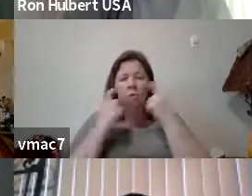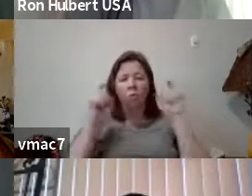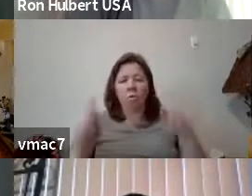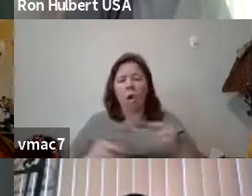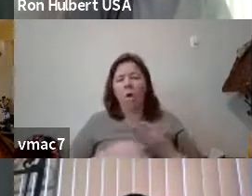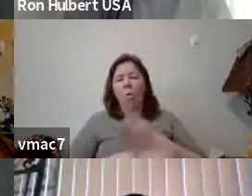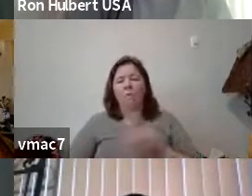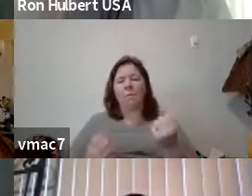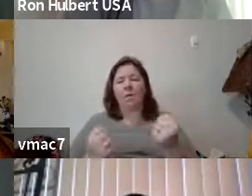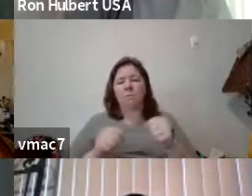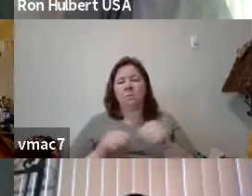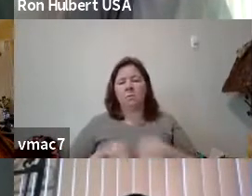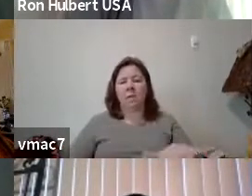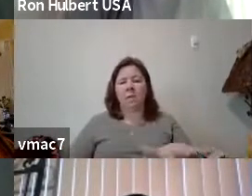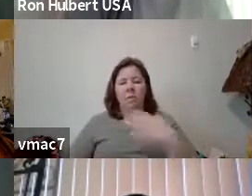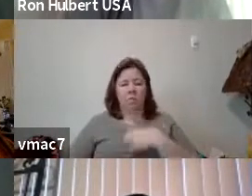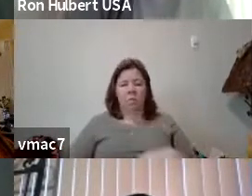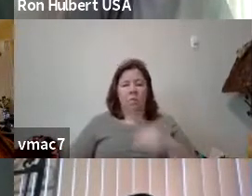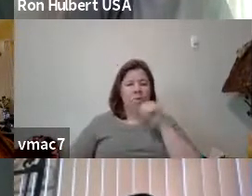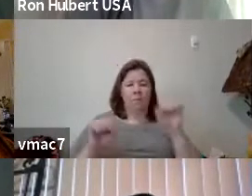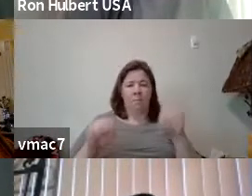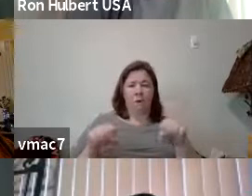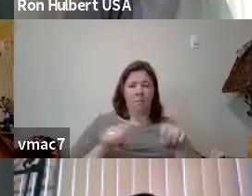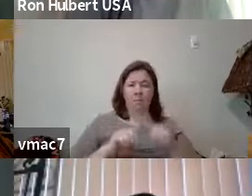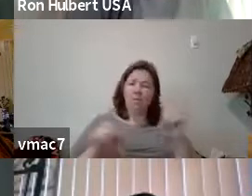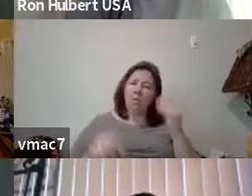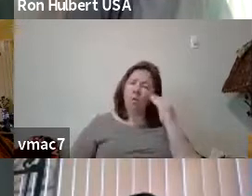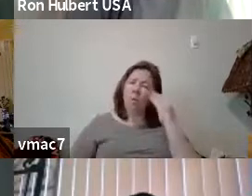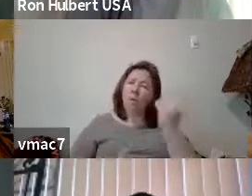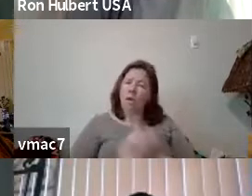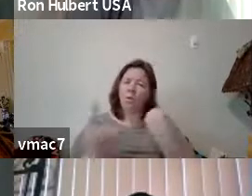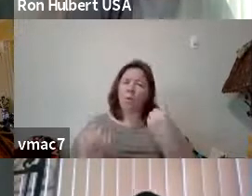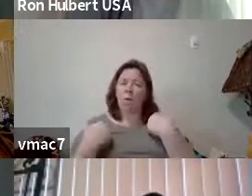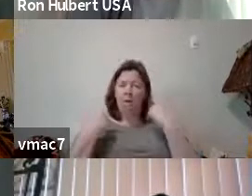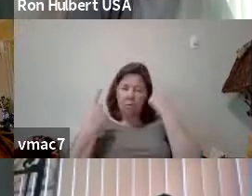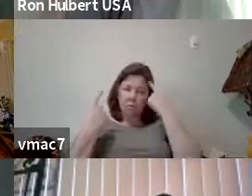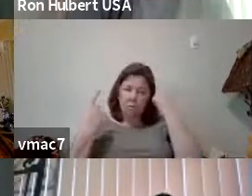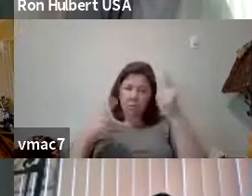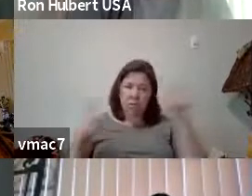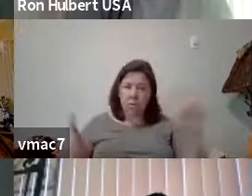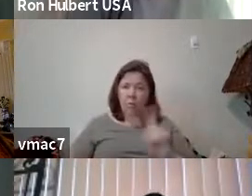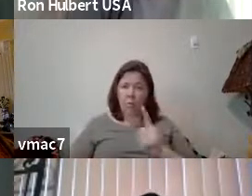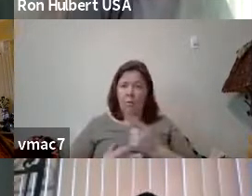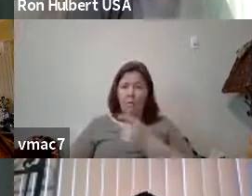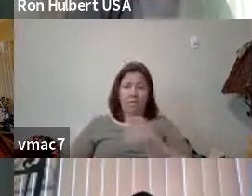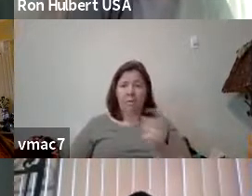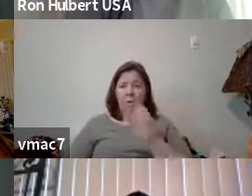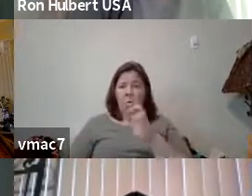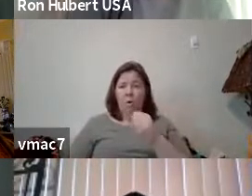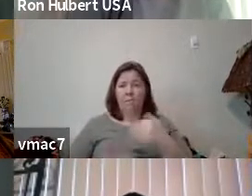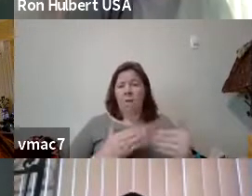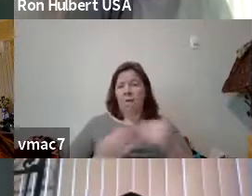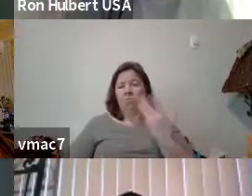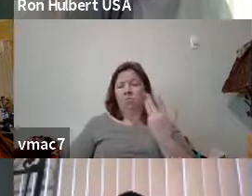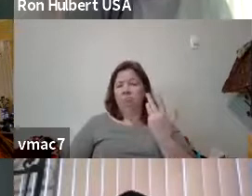milk. Don't wish for something that's not possible. Just know that everybody's going to be successful wherever they are. And don't